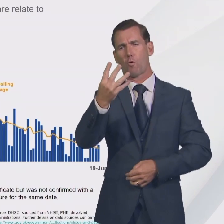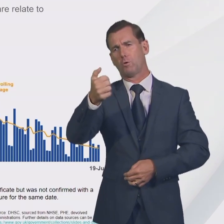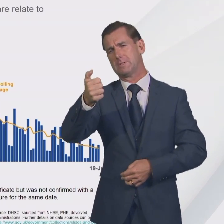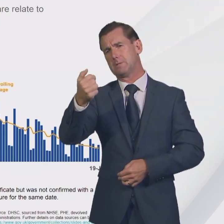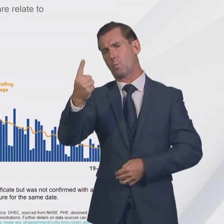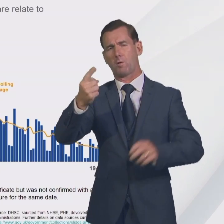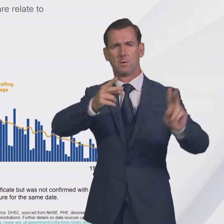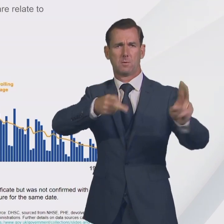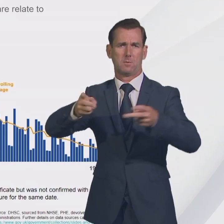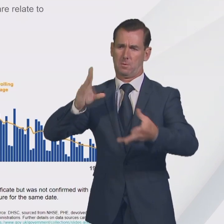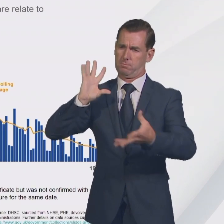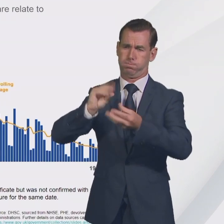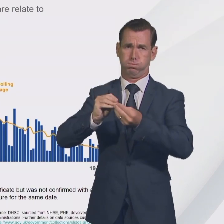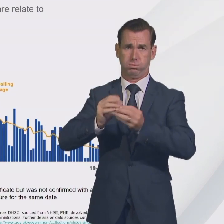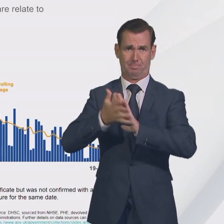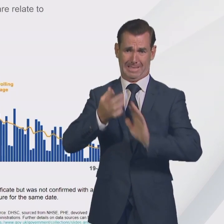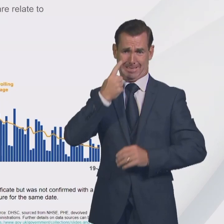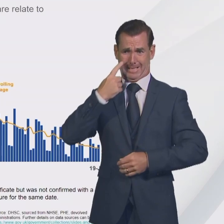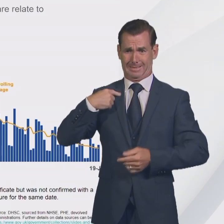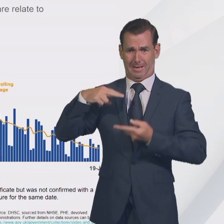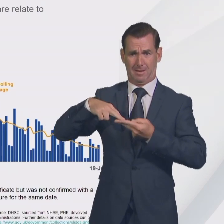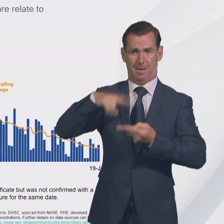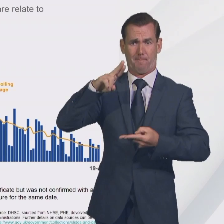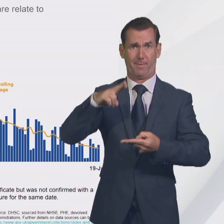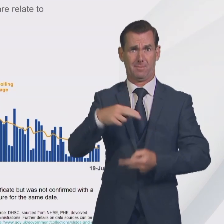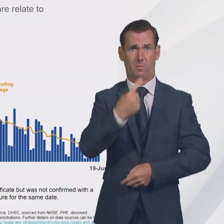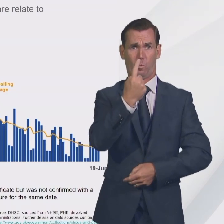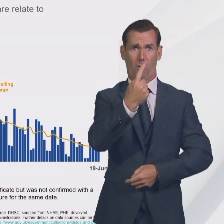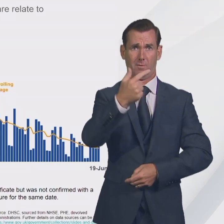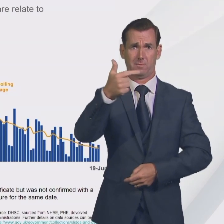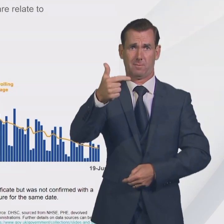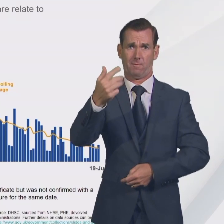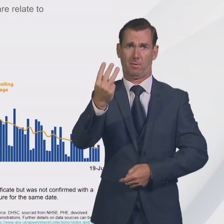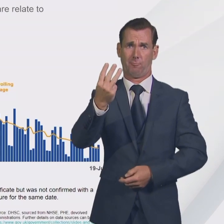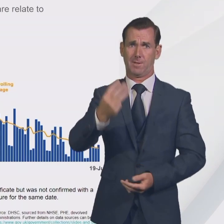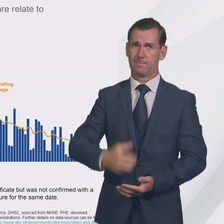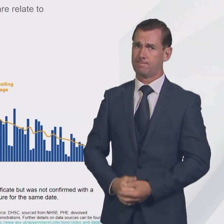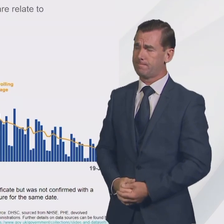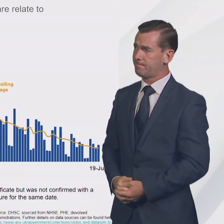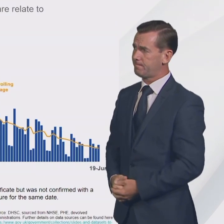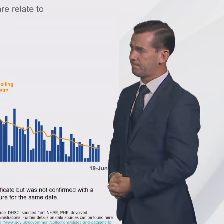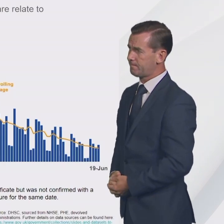42,461. That's an increase of 173 fatalities since yesterday.